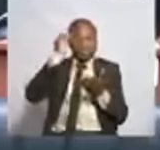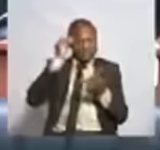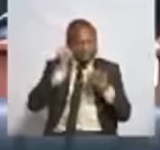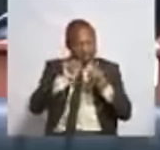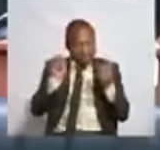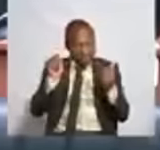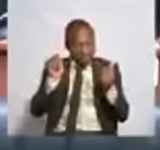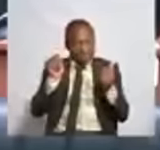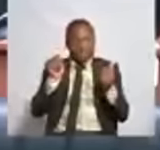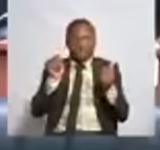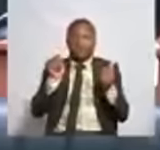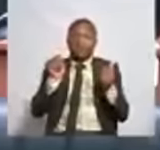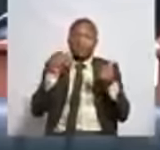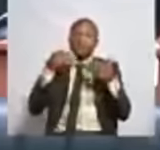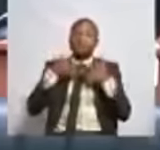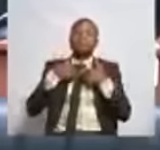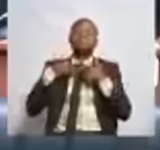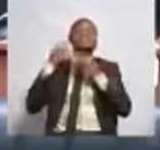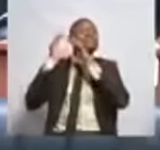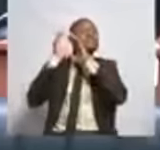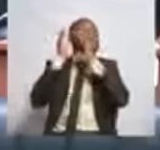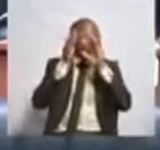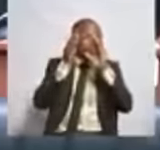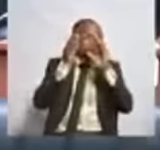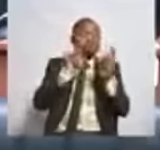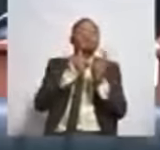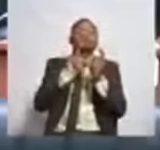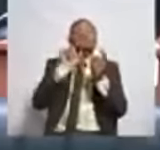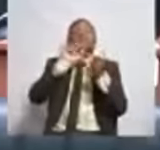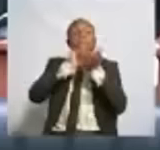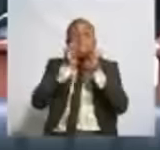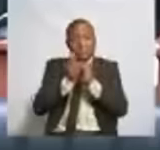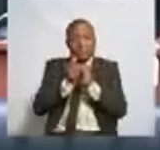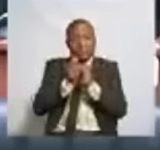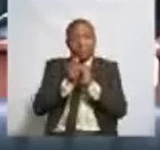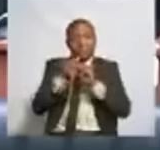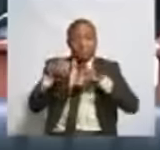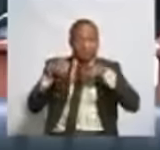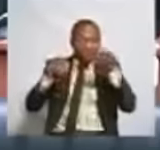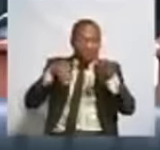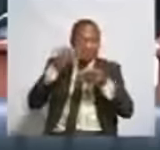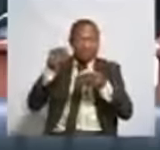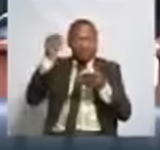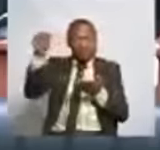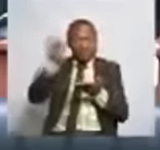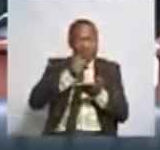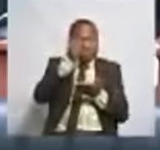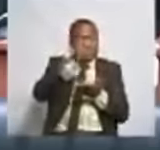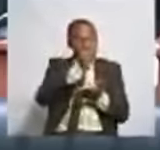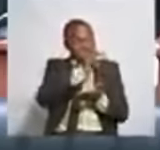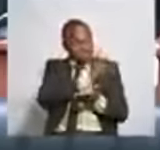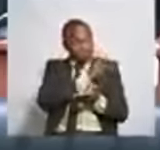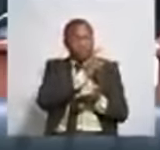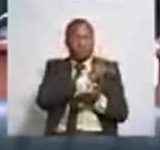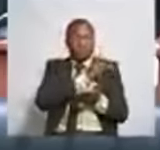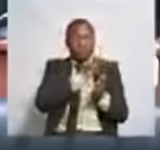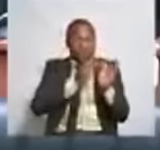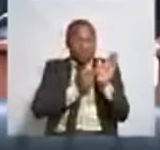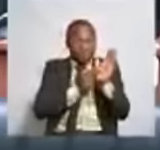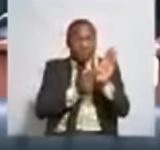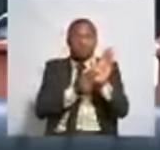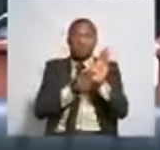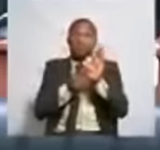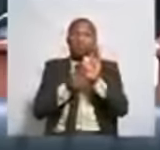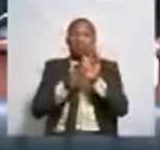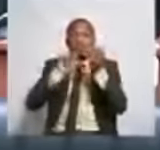well that we have got huge challenges regarding expenditure of employing policemen all over the show to guard one